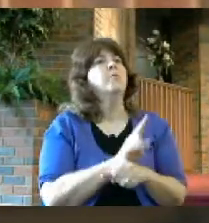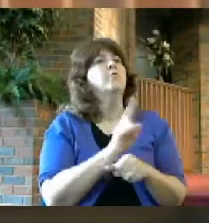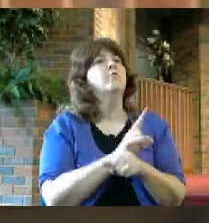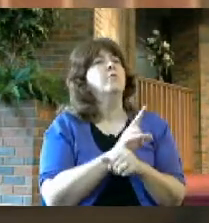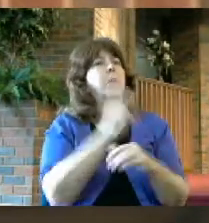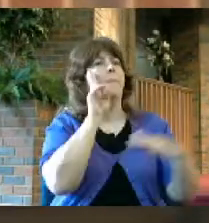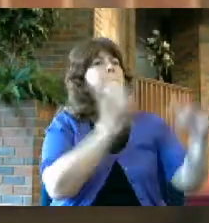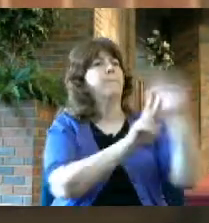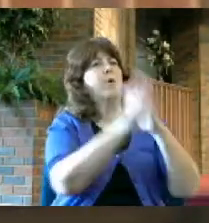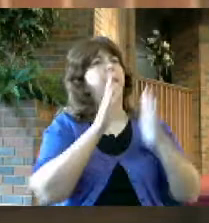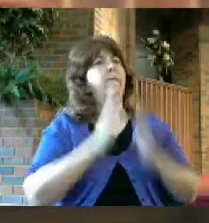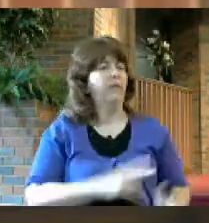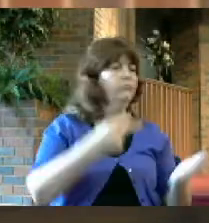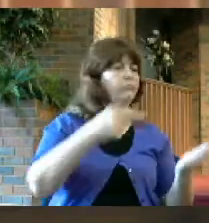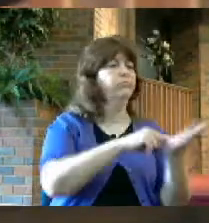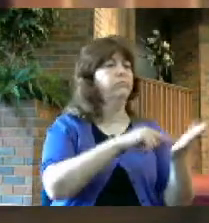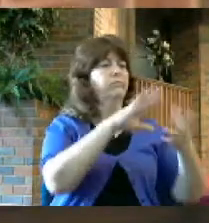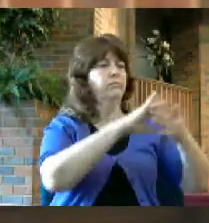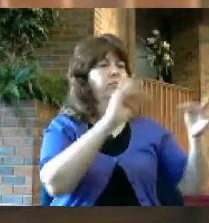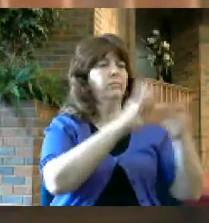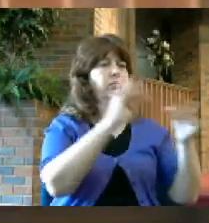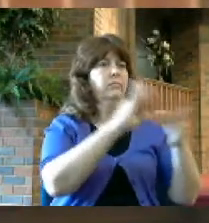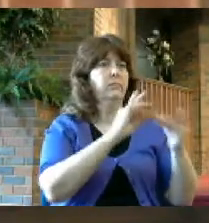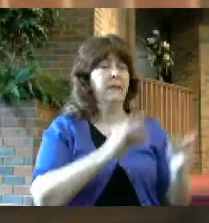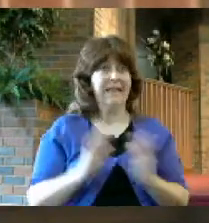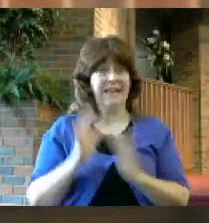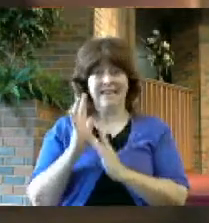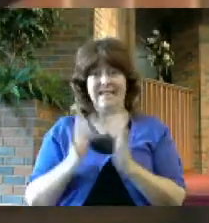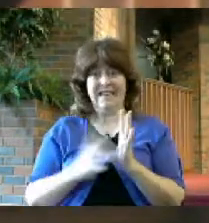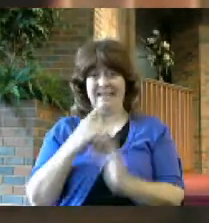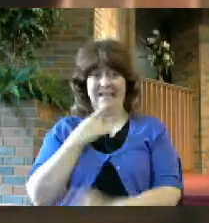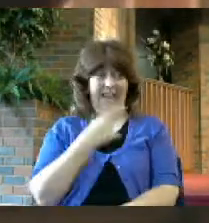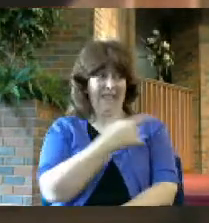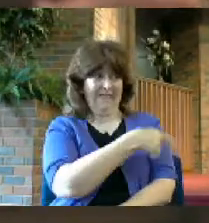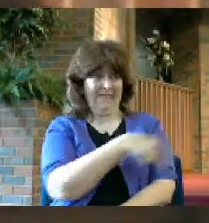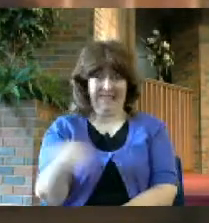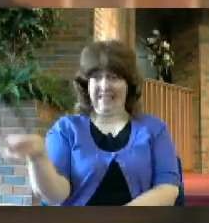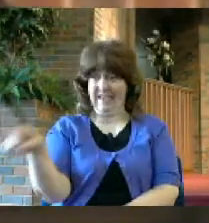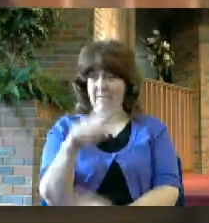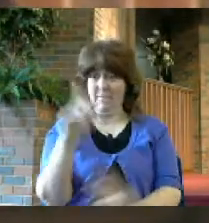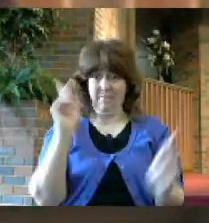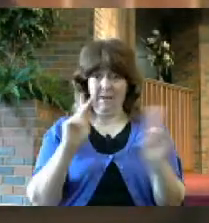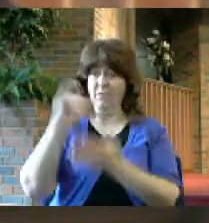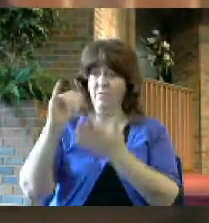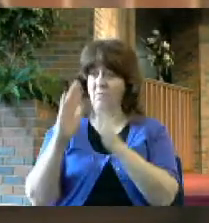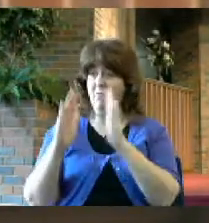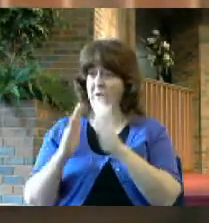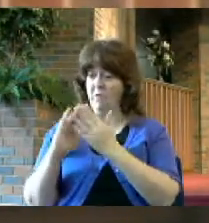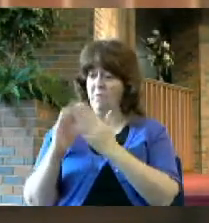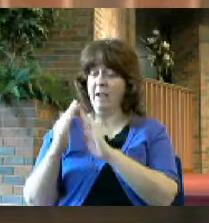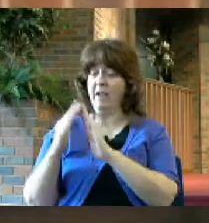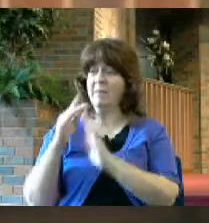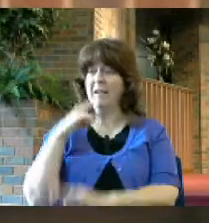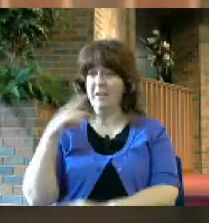them, and specifically concerning Jerusalem, you killed the prophets.